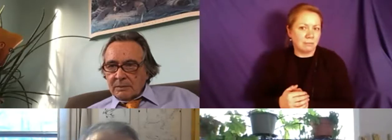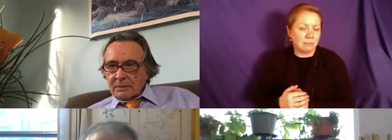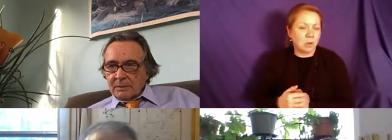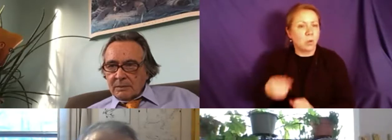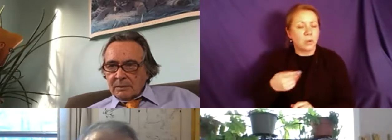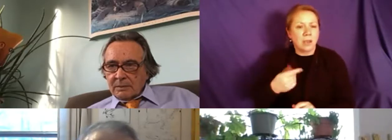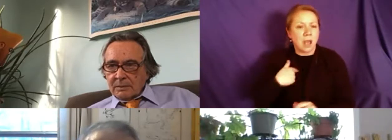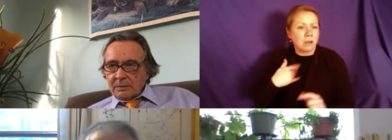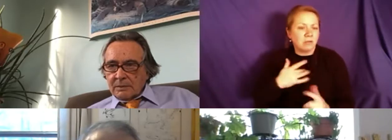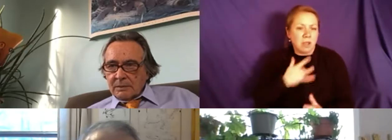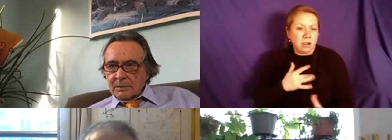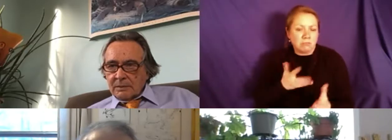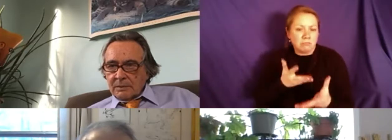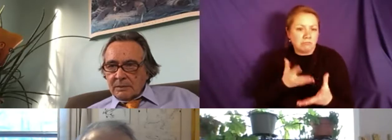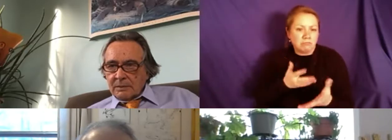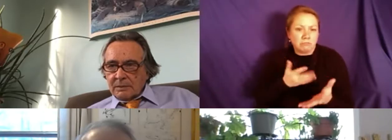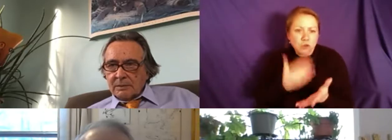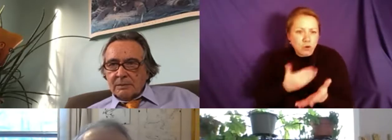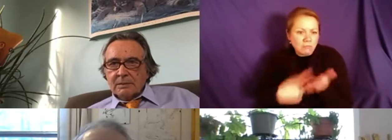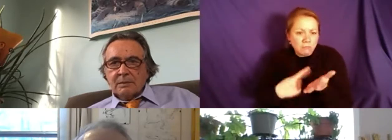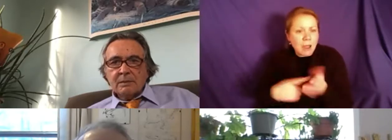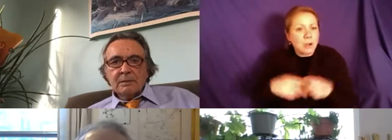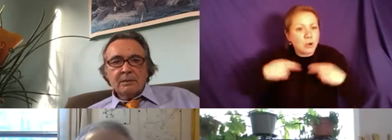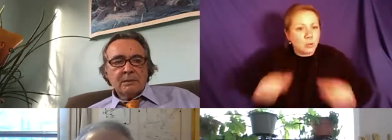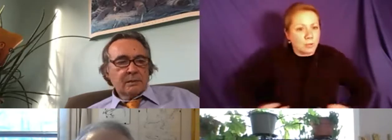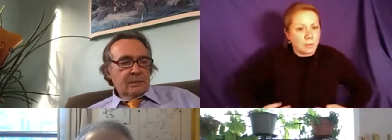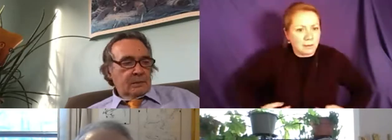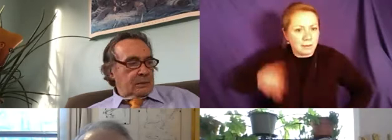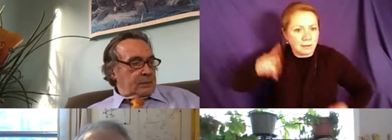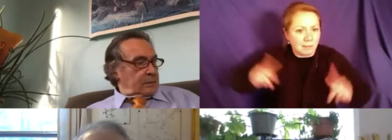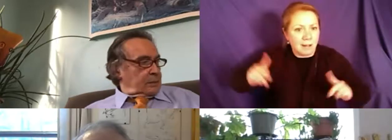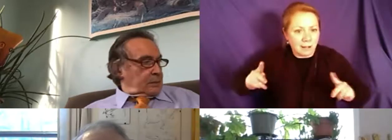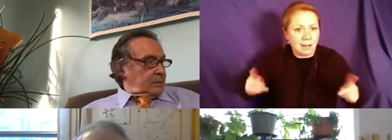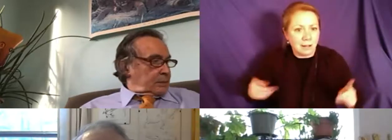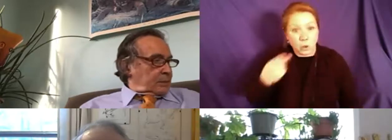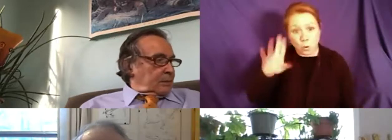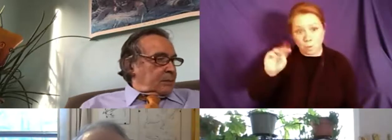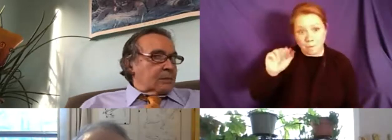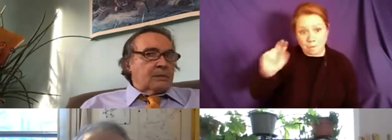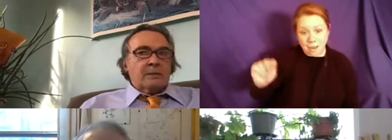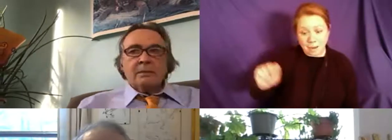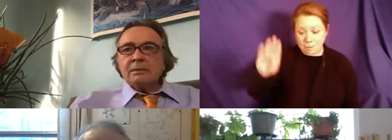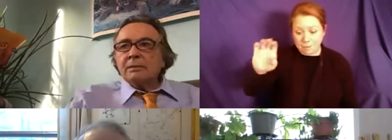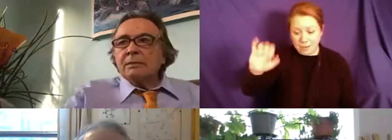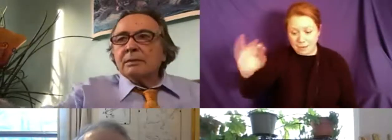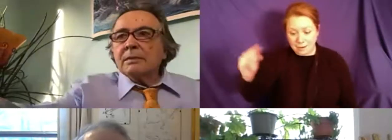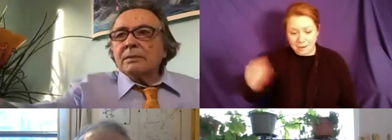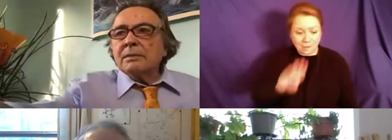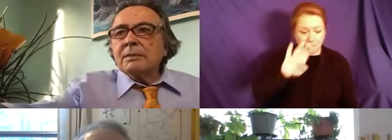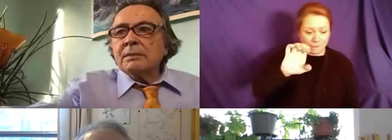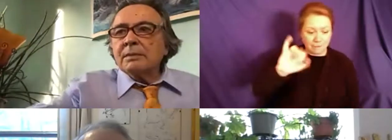just human beings, you know, and human being human,